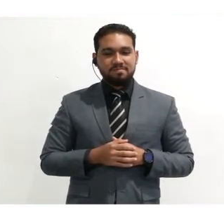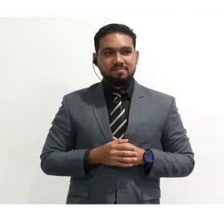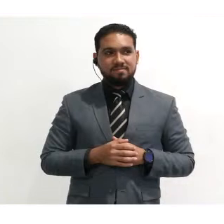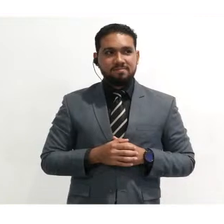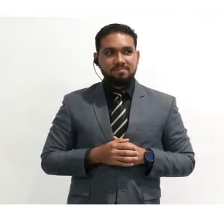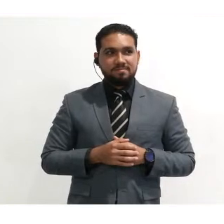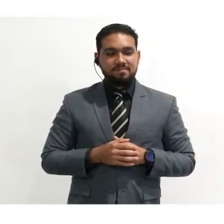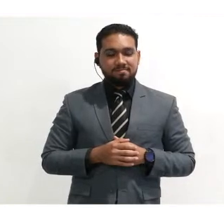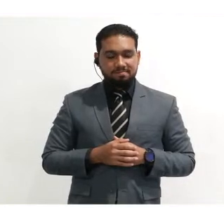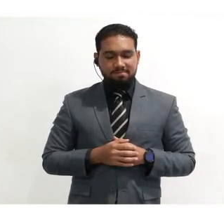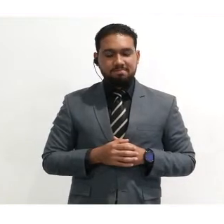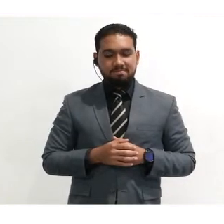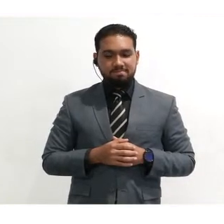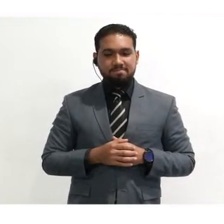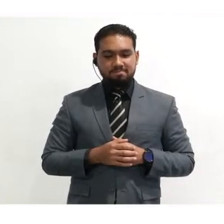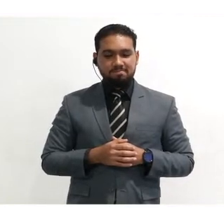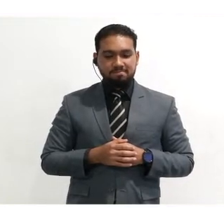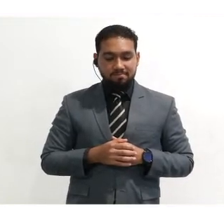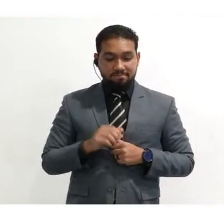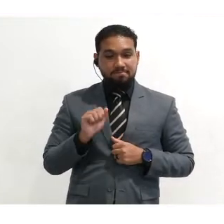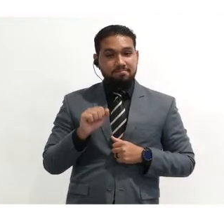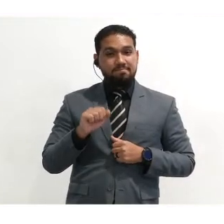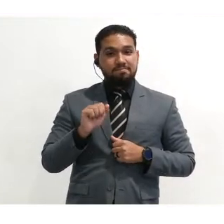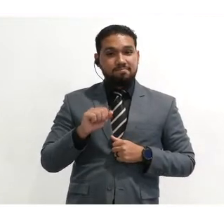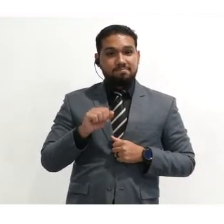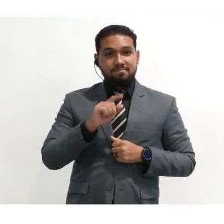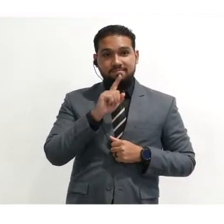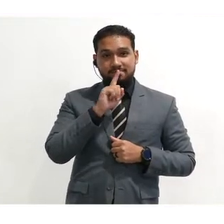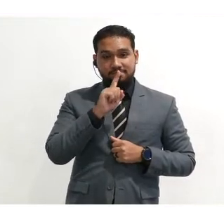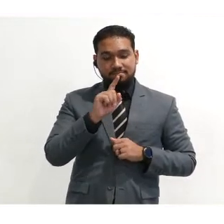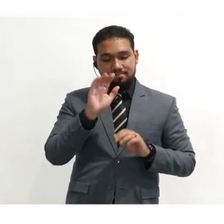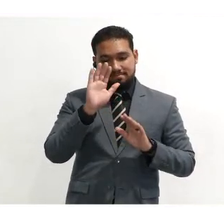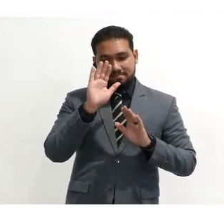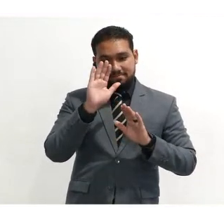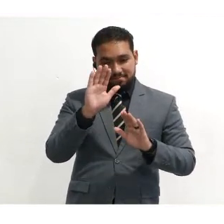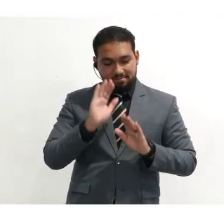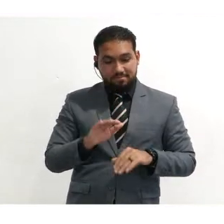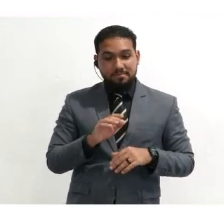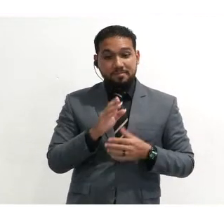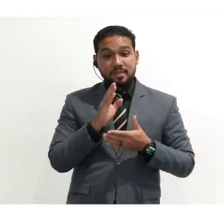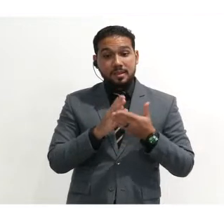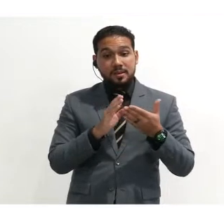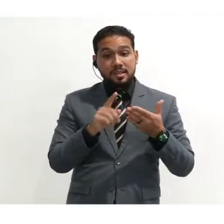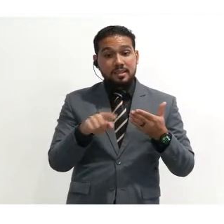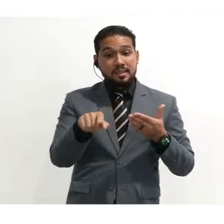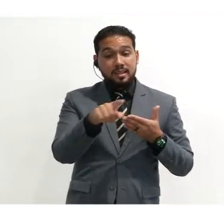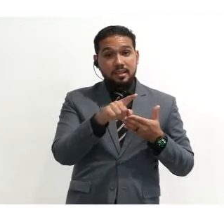Yeah, it's amazing how cheap some are for the complexity that goes into them. It's